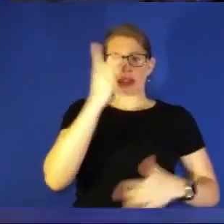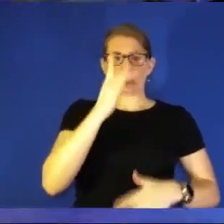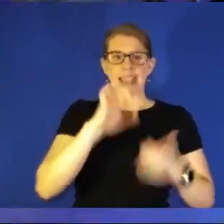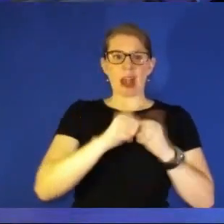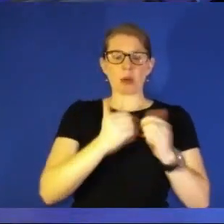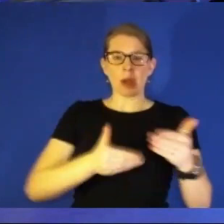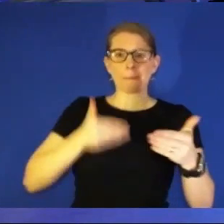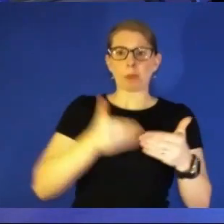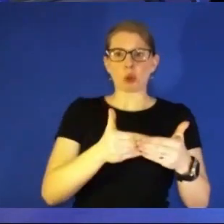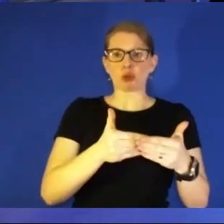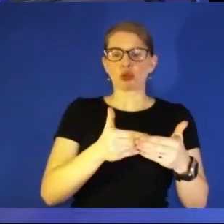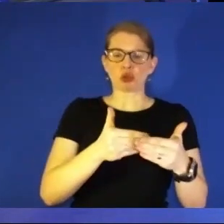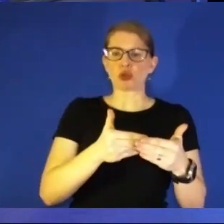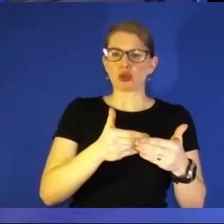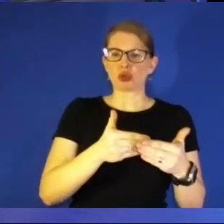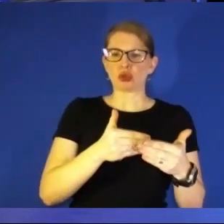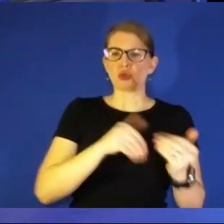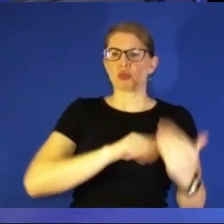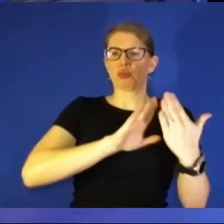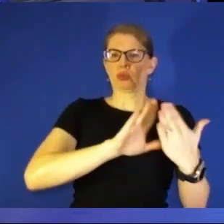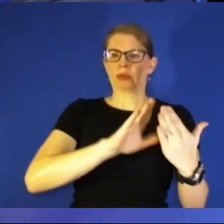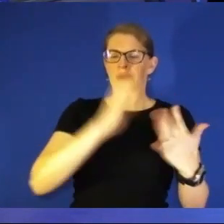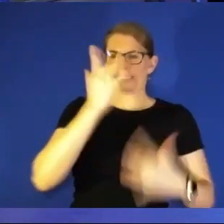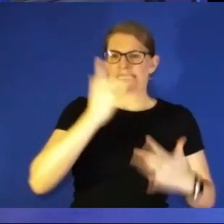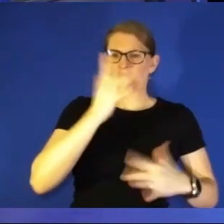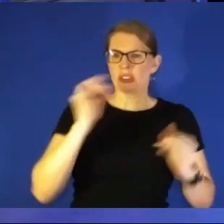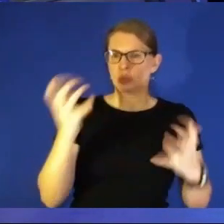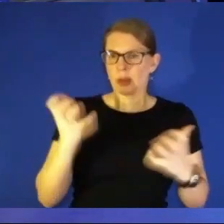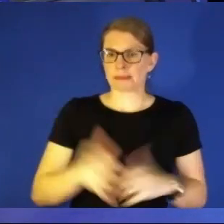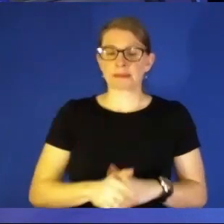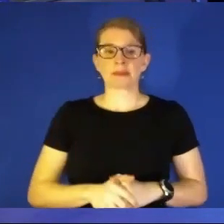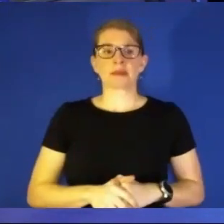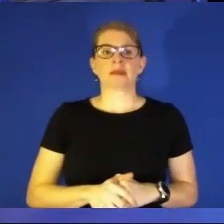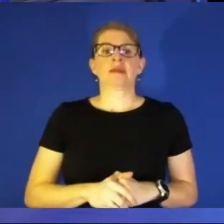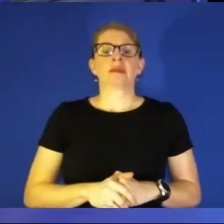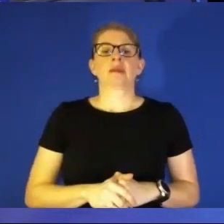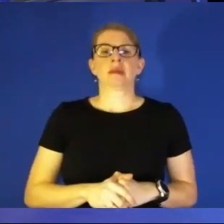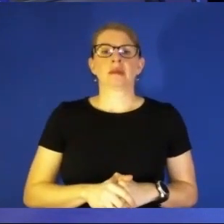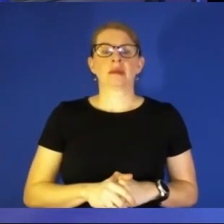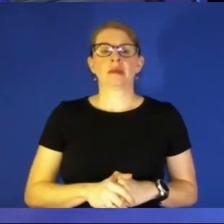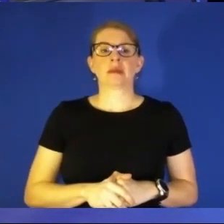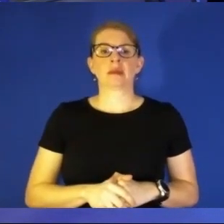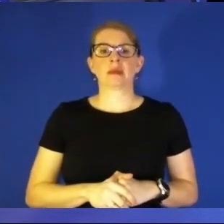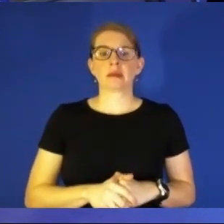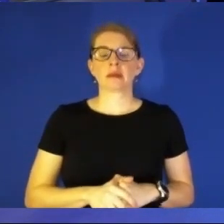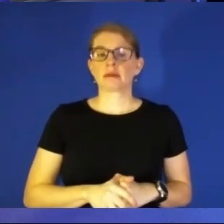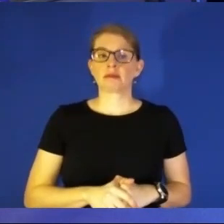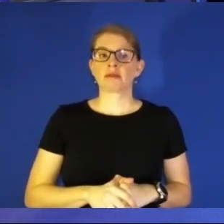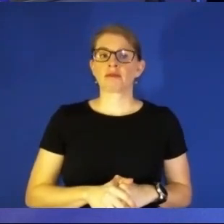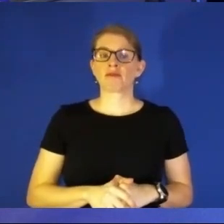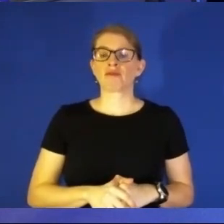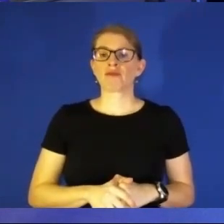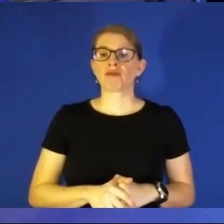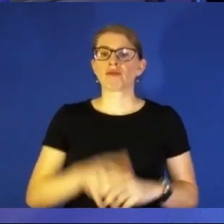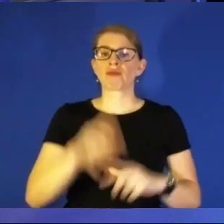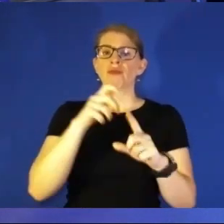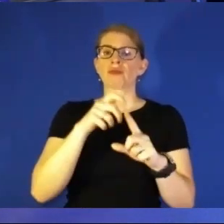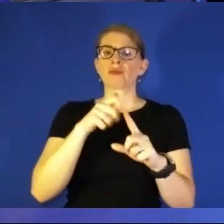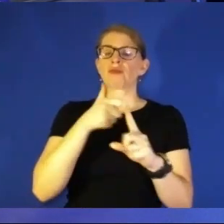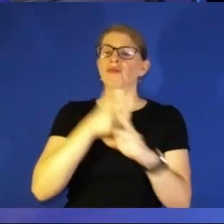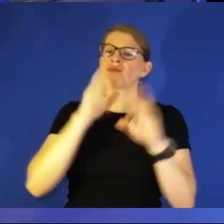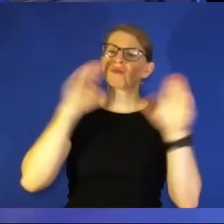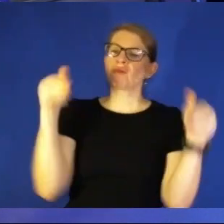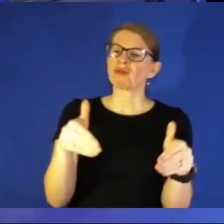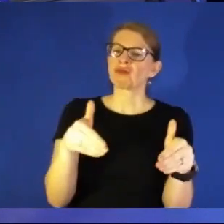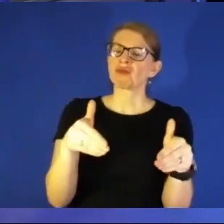Marilyn, the palliative care at the health system is different from other places, and you really focus on